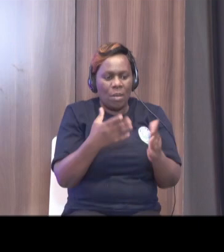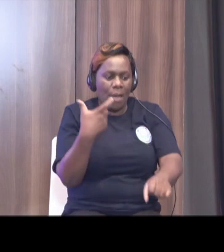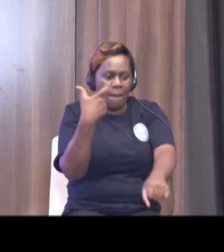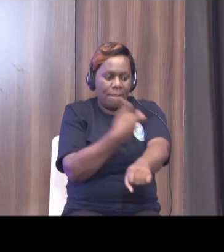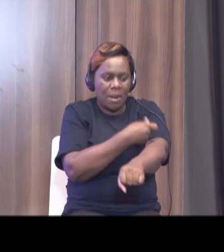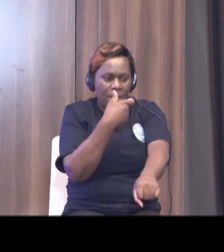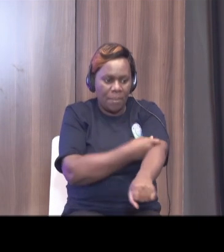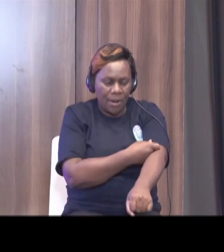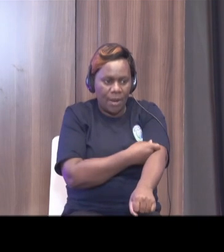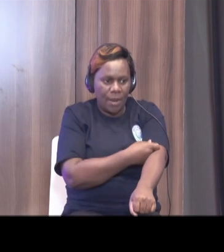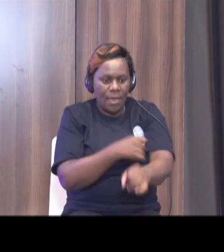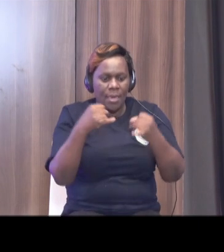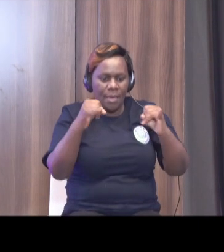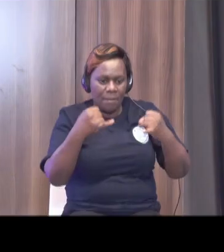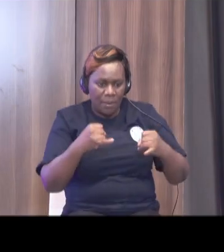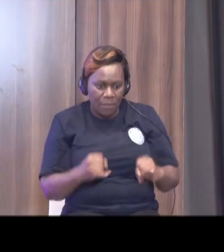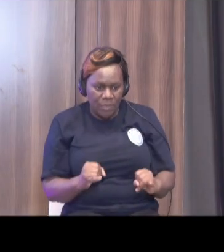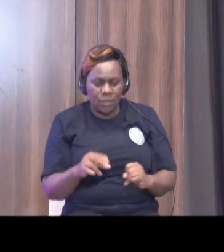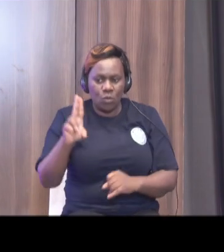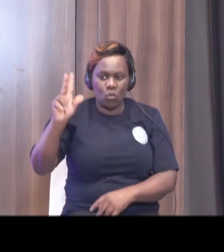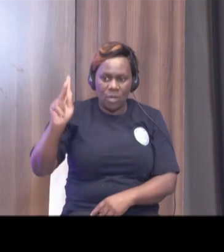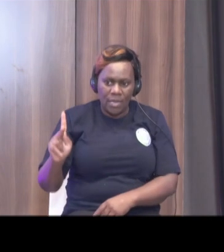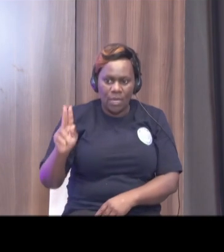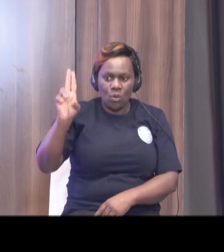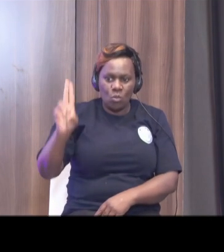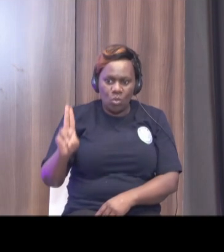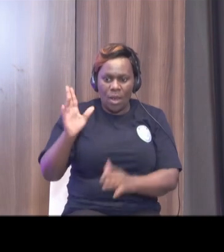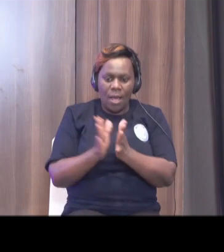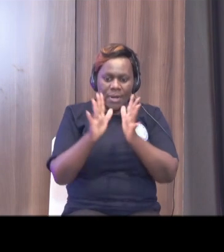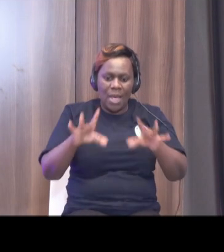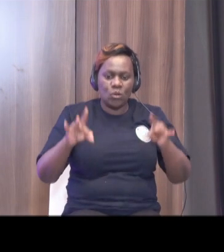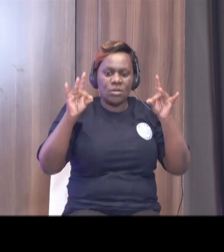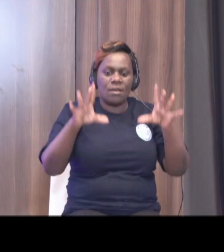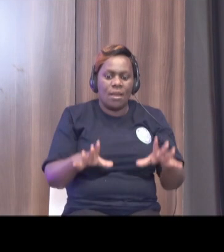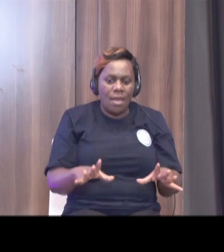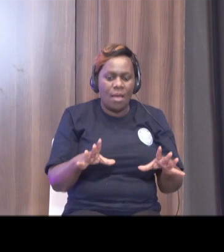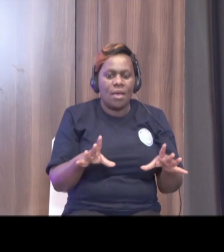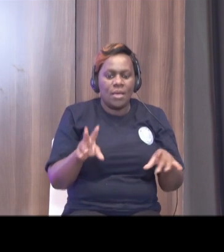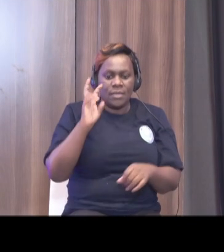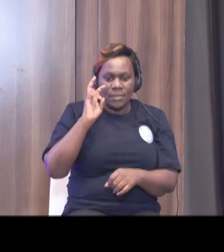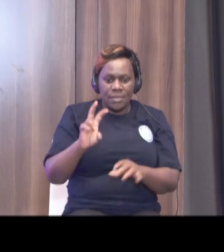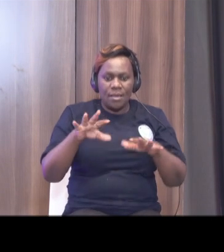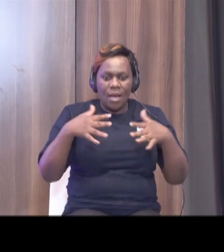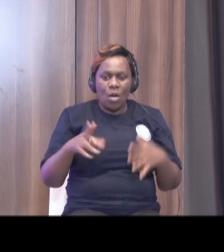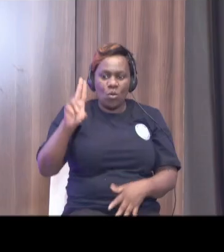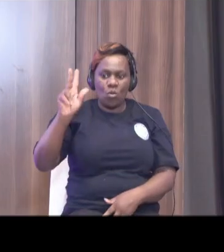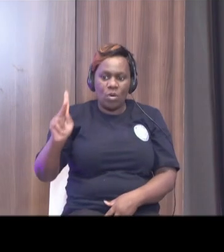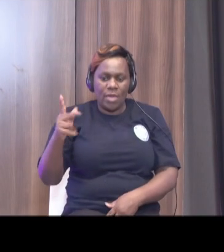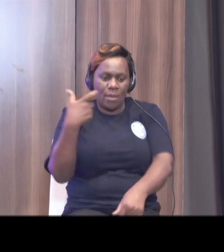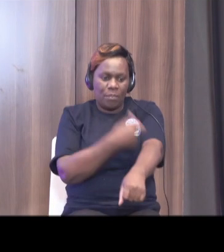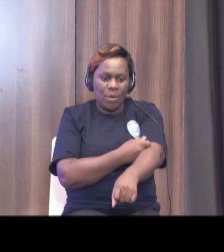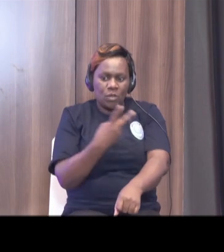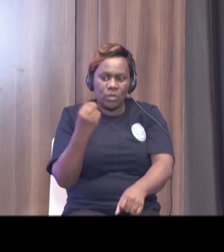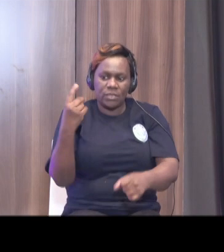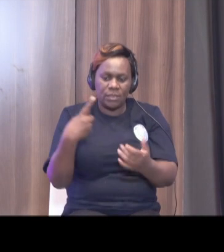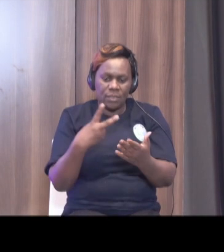vaccination implementation across the UK, Uruguay, and Australia. You can see how UK vaccinates from